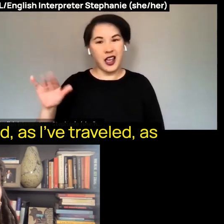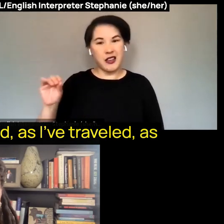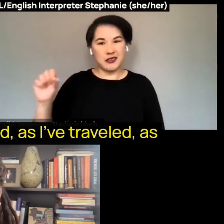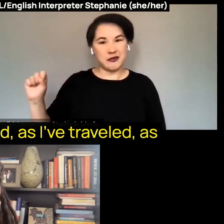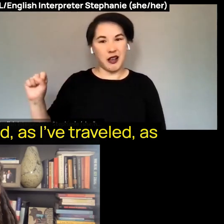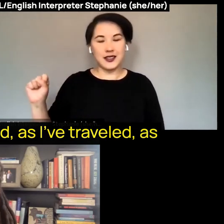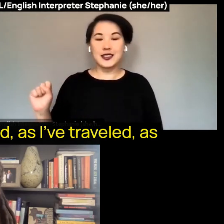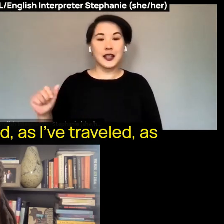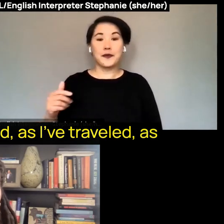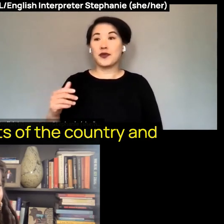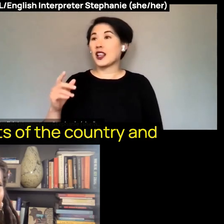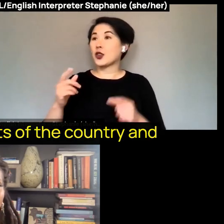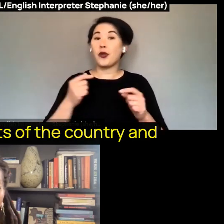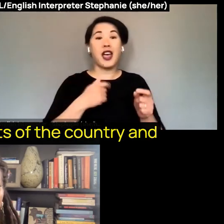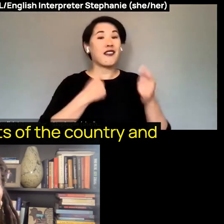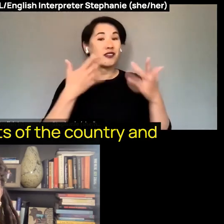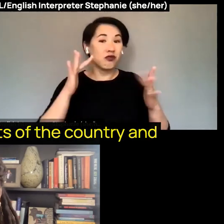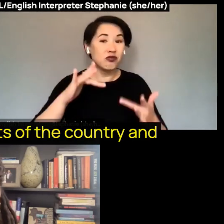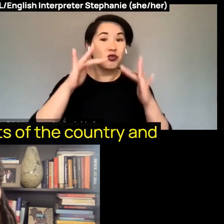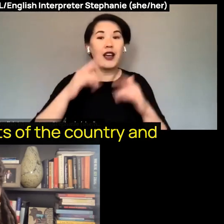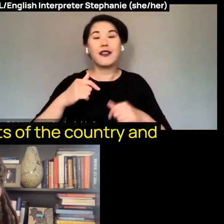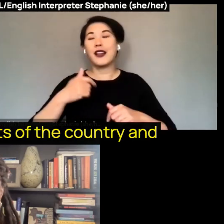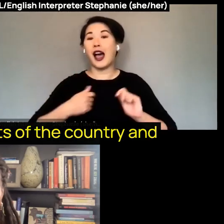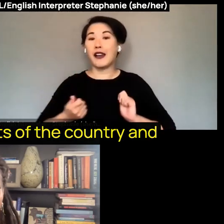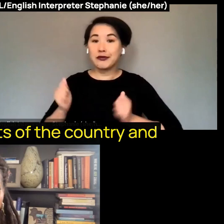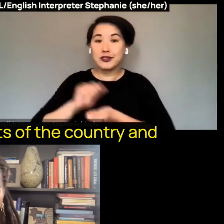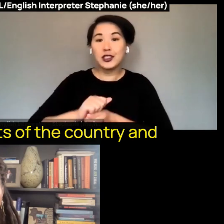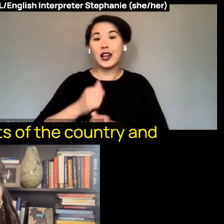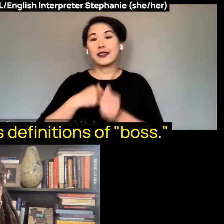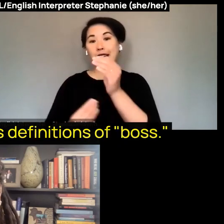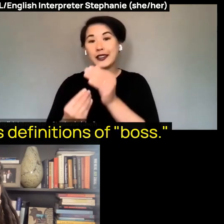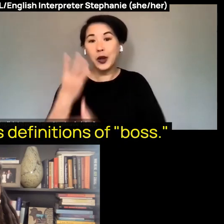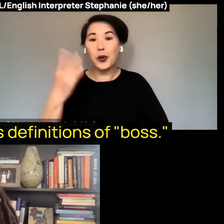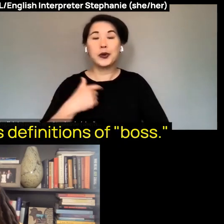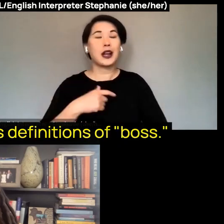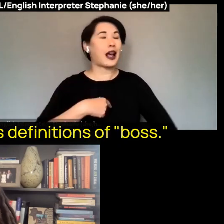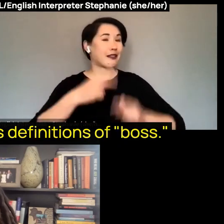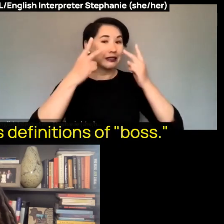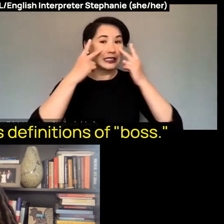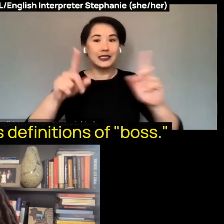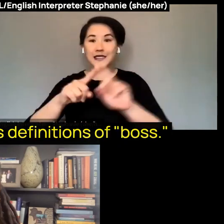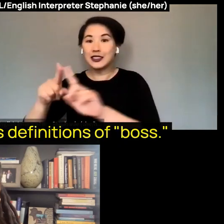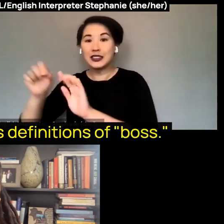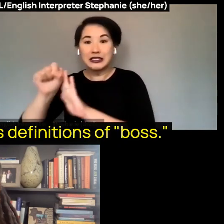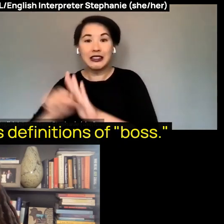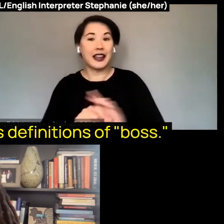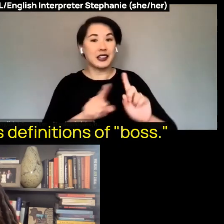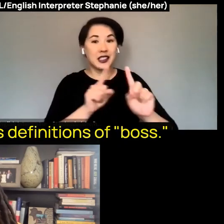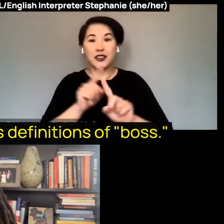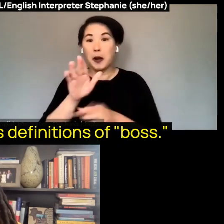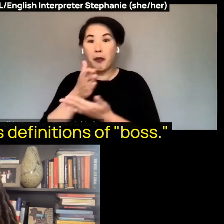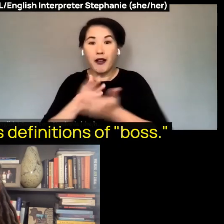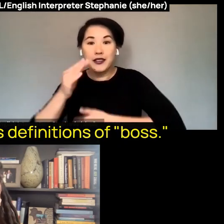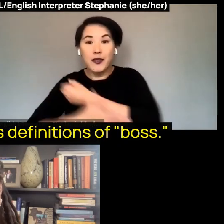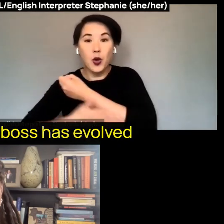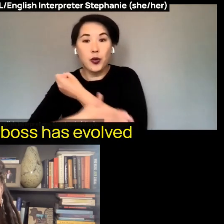as I've traveled, as I've seen various parts of the country and the world, I've seen various definitions